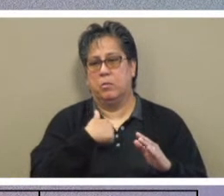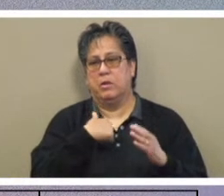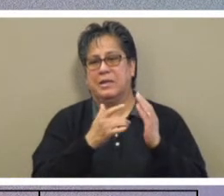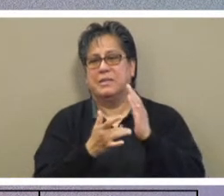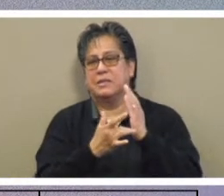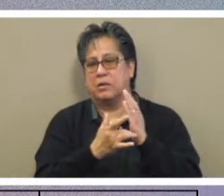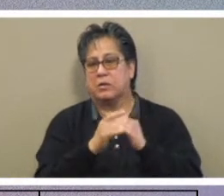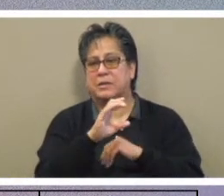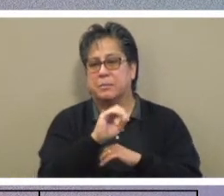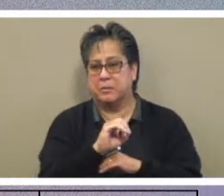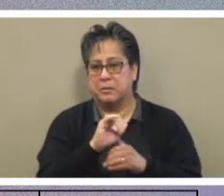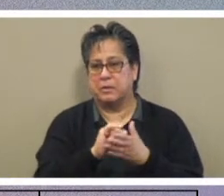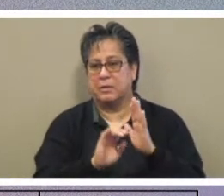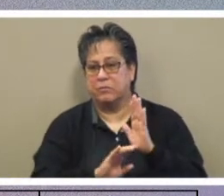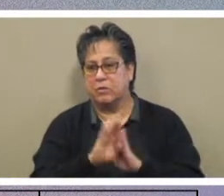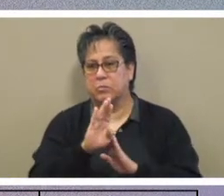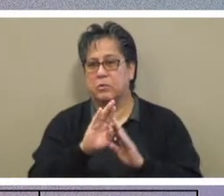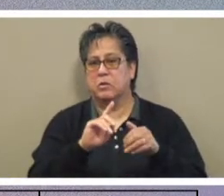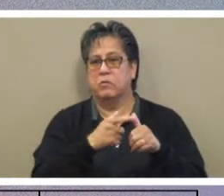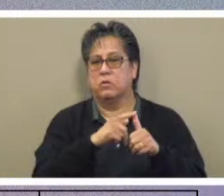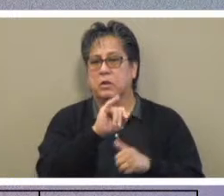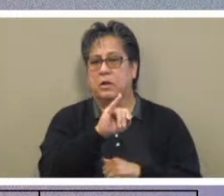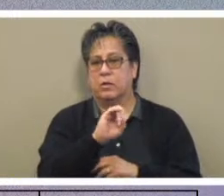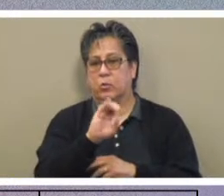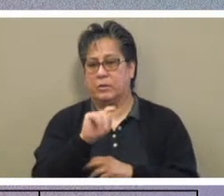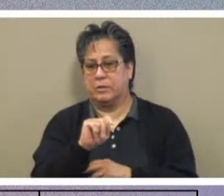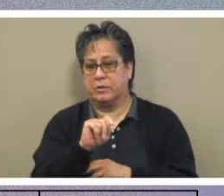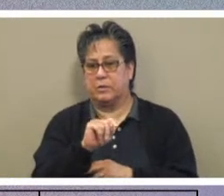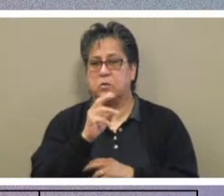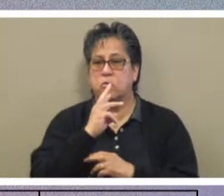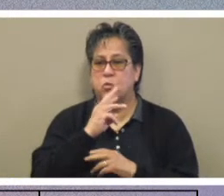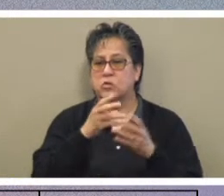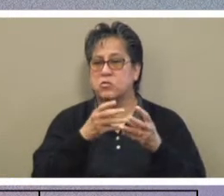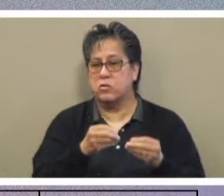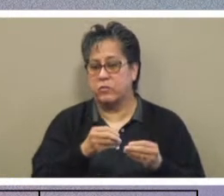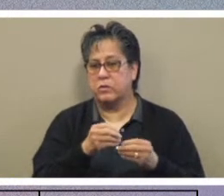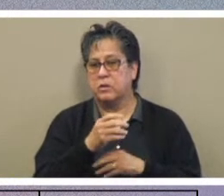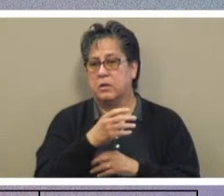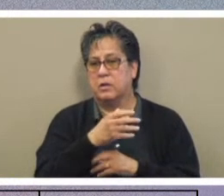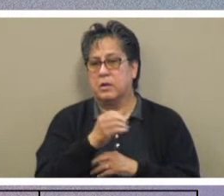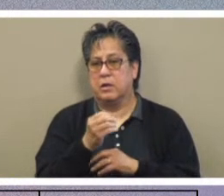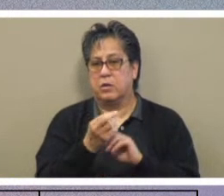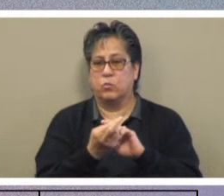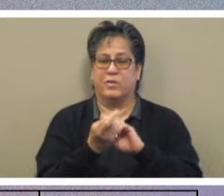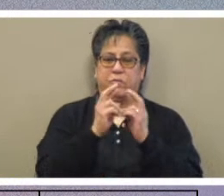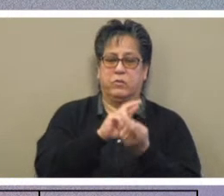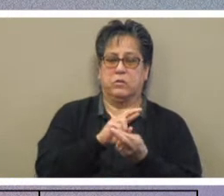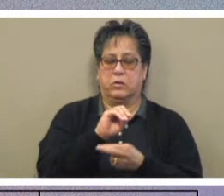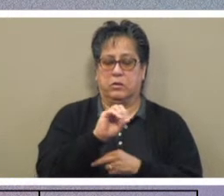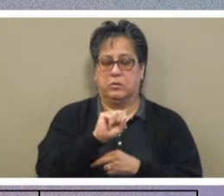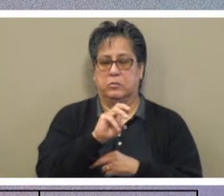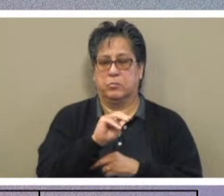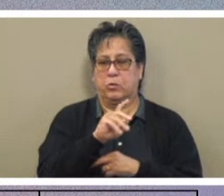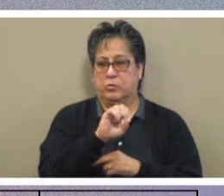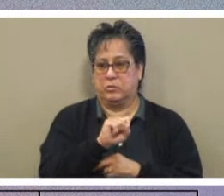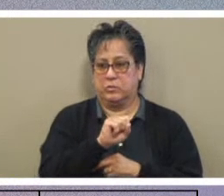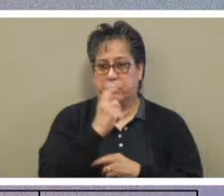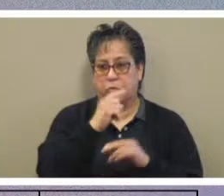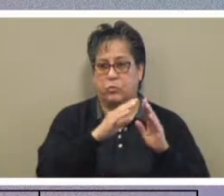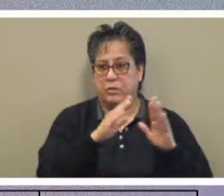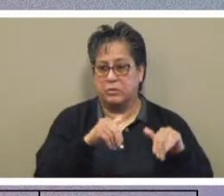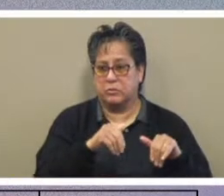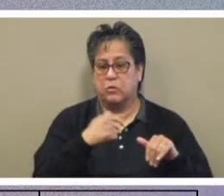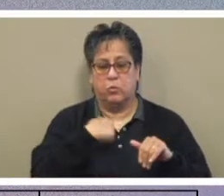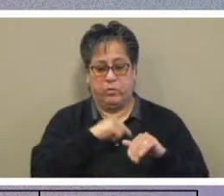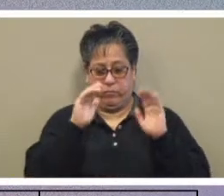technology company that's developing the first IoT water softener and reverse osmosis for residential purposes. We're focusing in